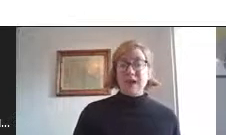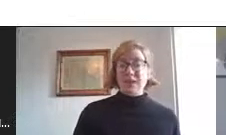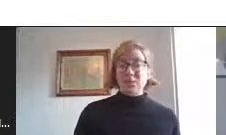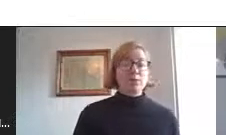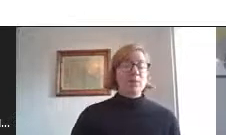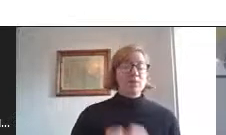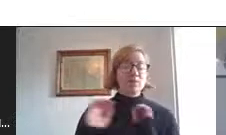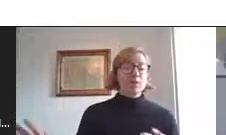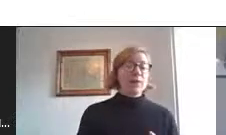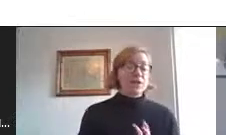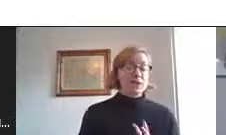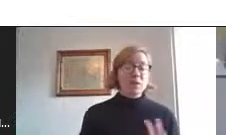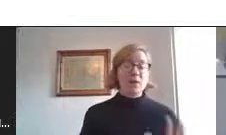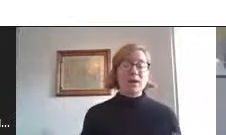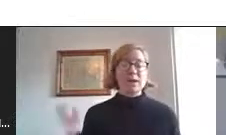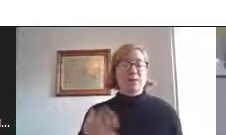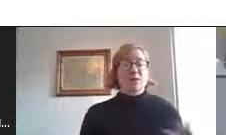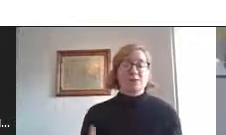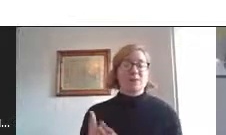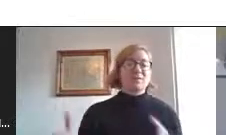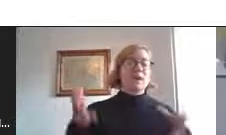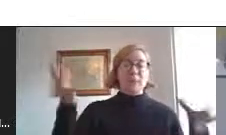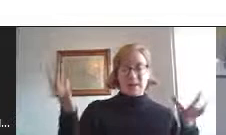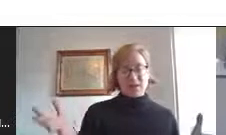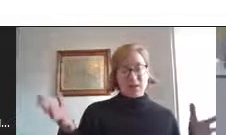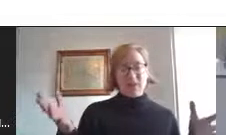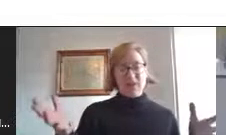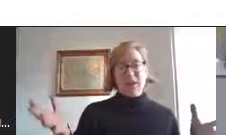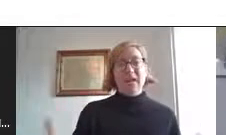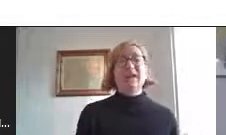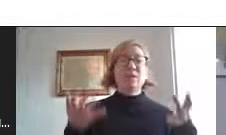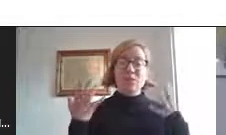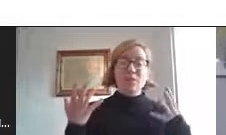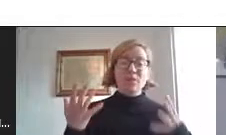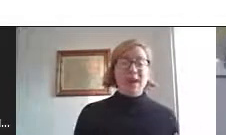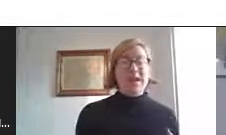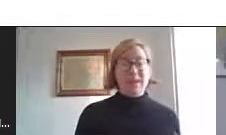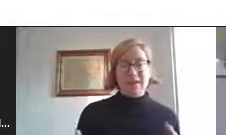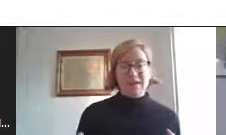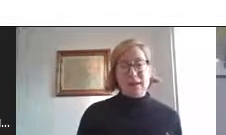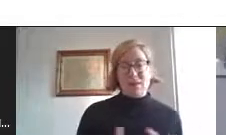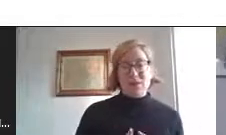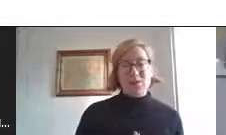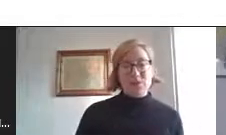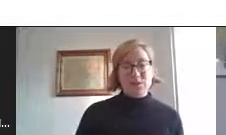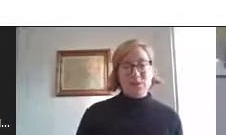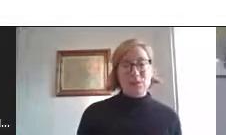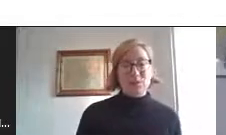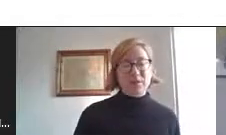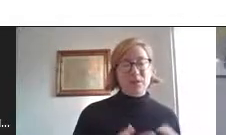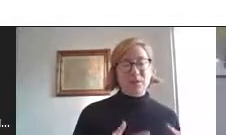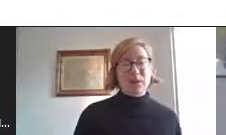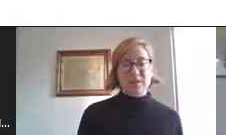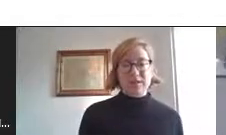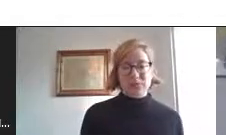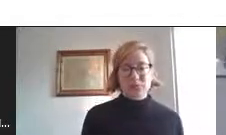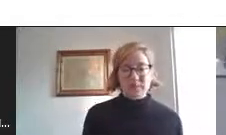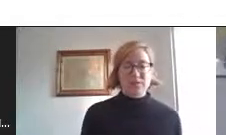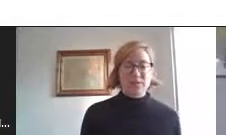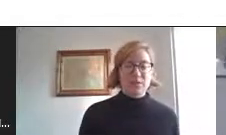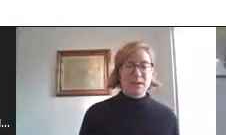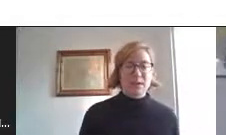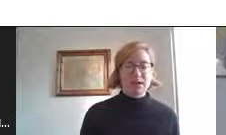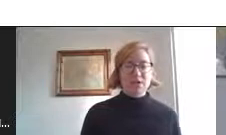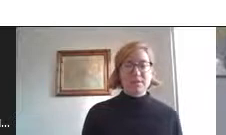But instead, we're not going to ignore the issue. We're going to give the child stepping stones in the form of AAC, which we've talked about before. So that's alternative